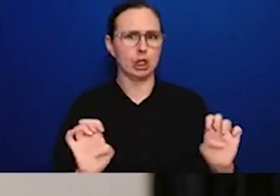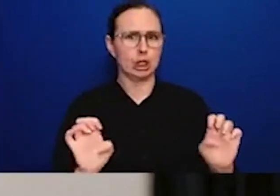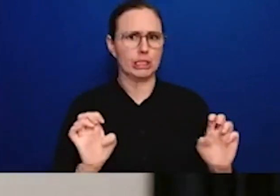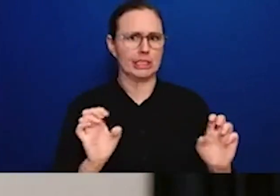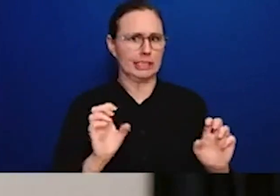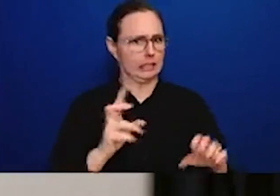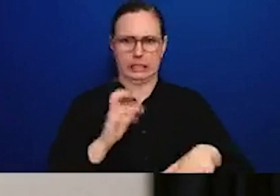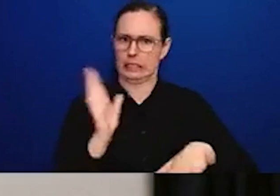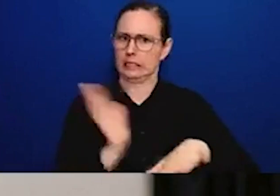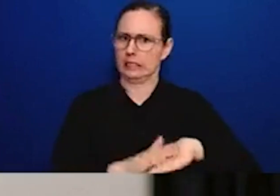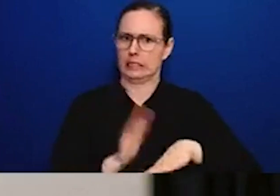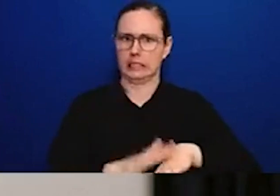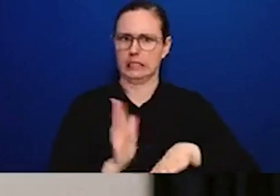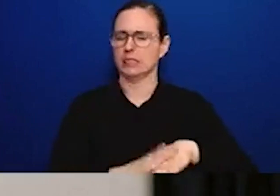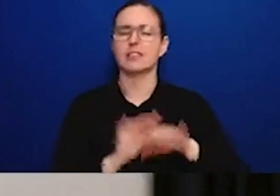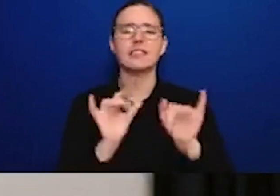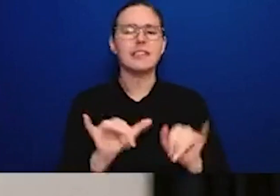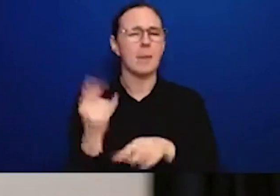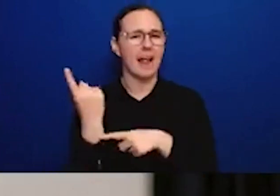intrusive alert